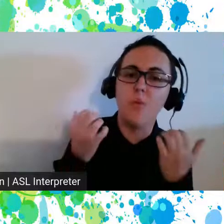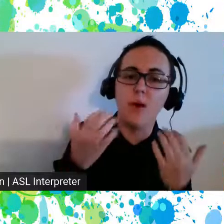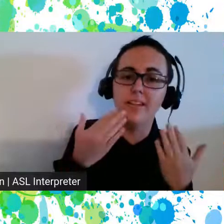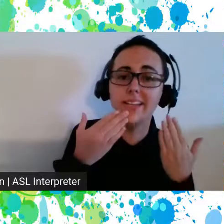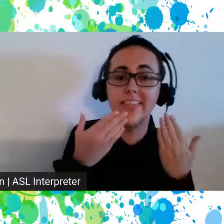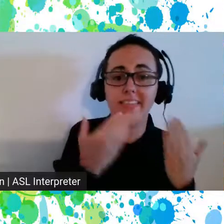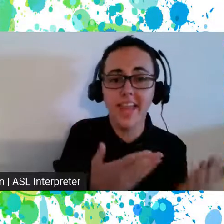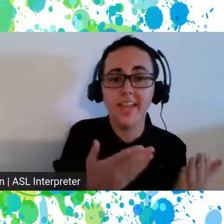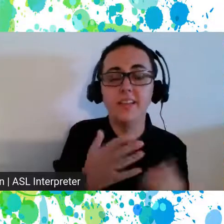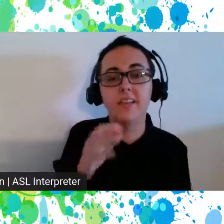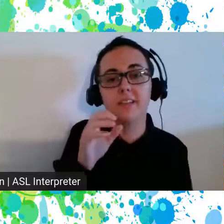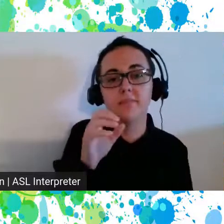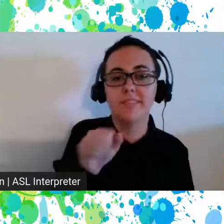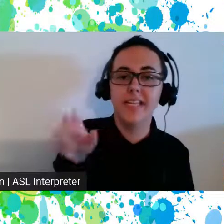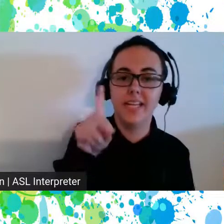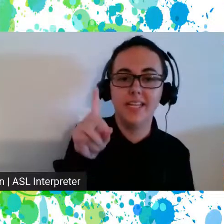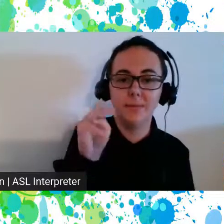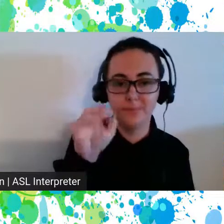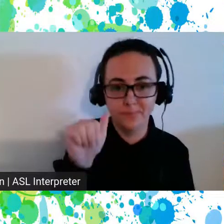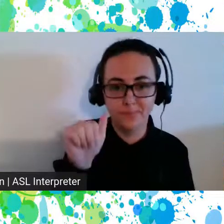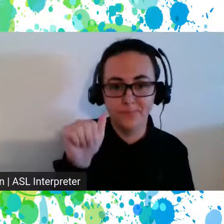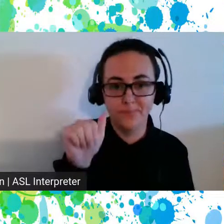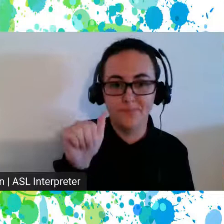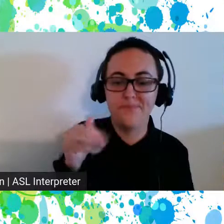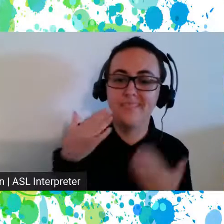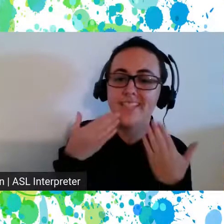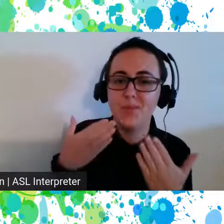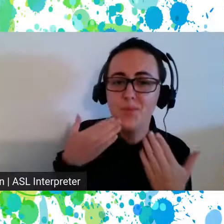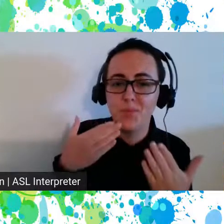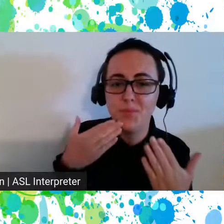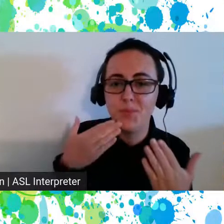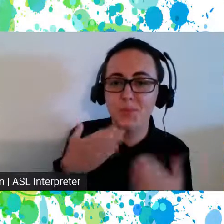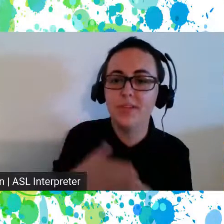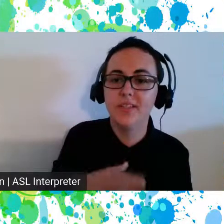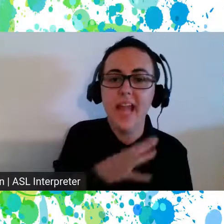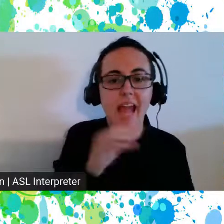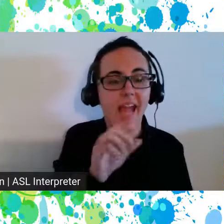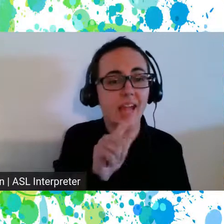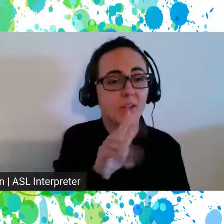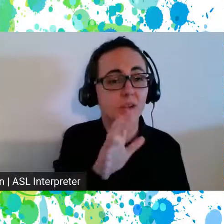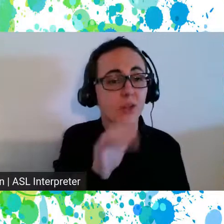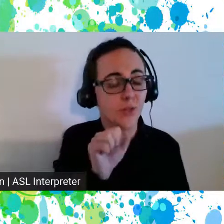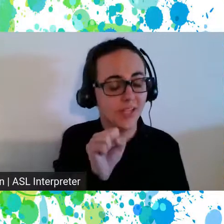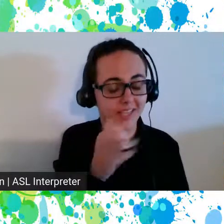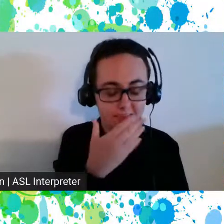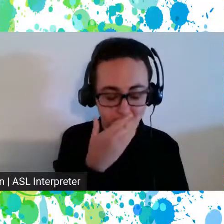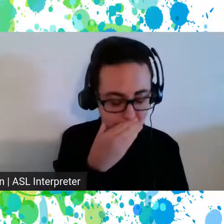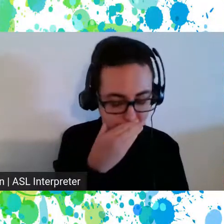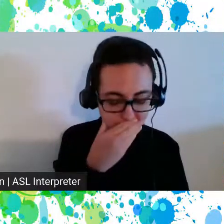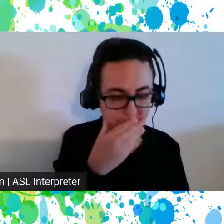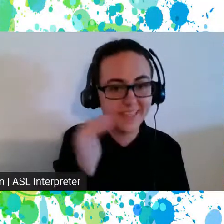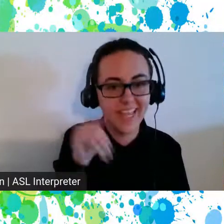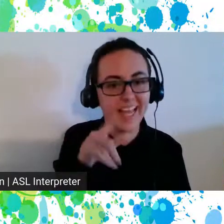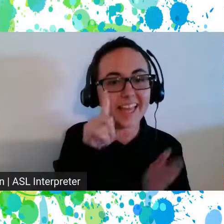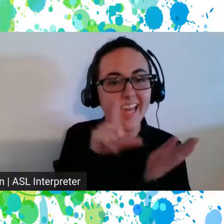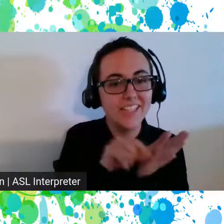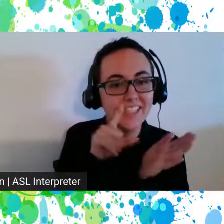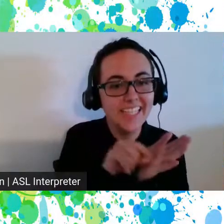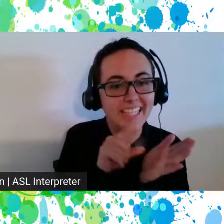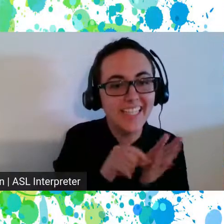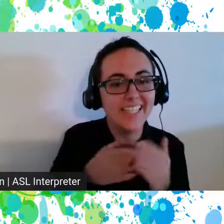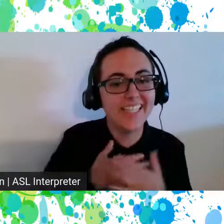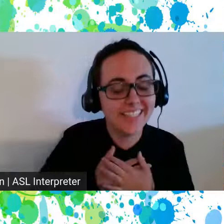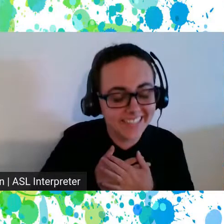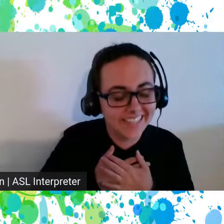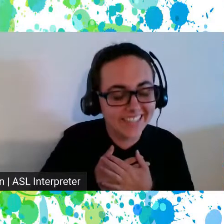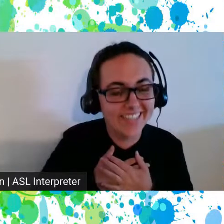thank the San Diego Museum of Art so much. And Lucas, oh Lord, that chicken. I love that chicken. And maybe during the